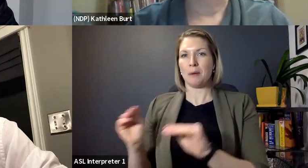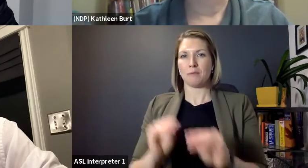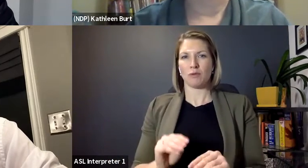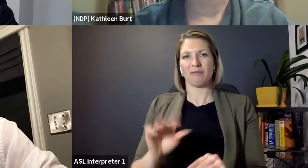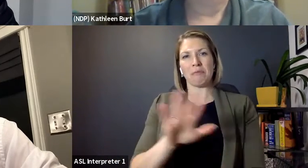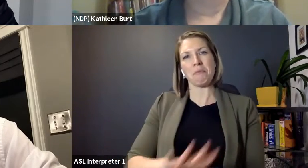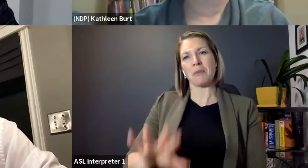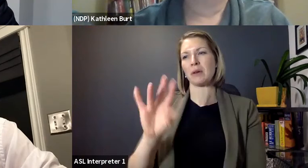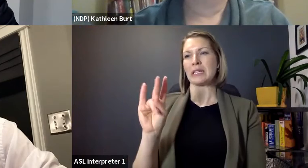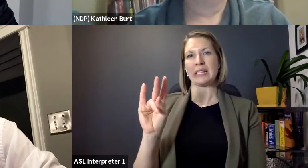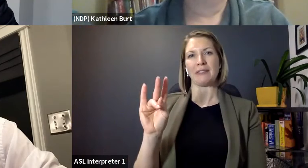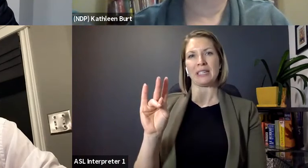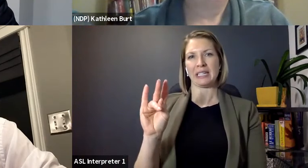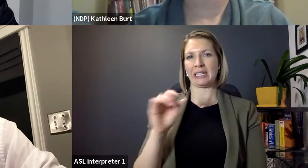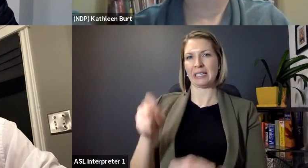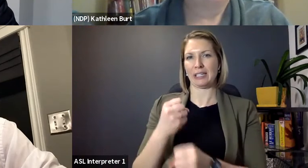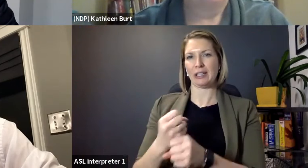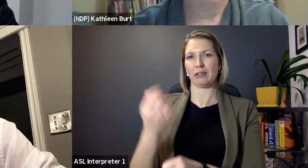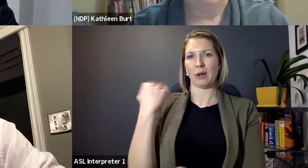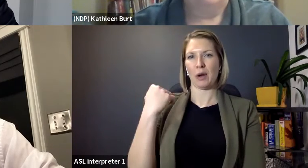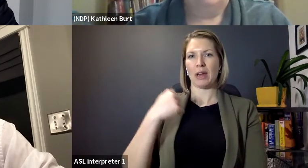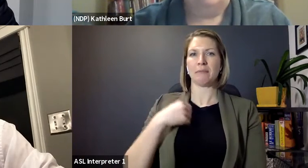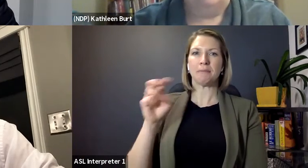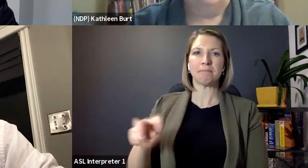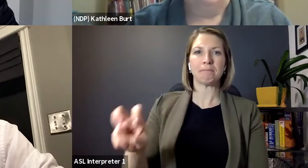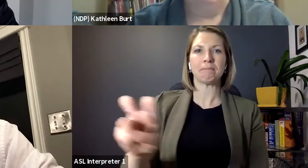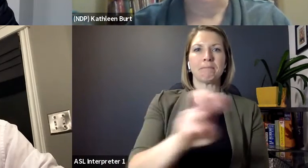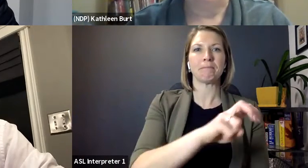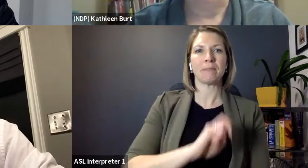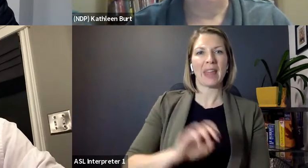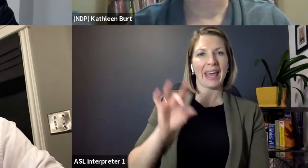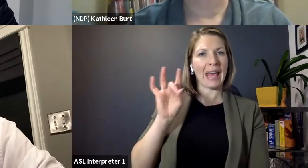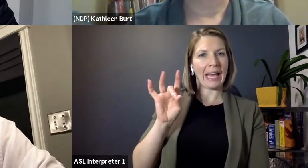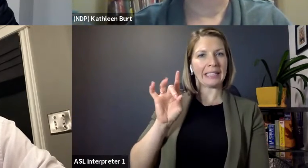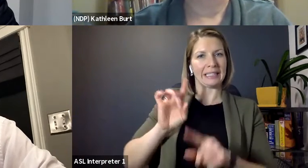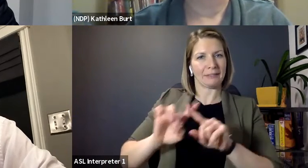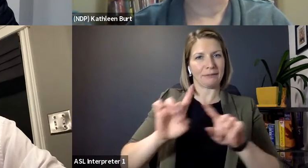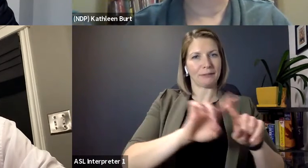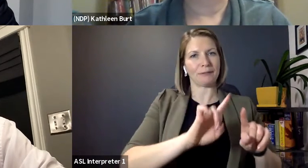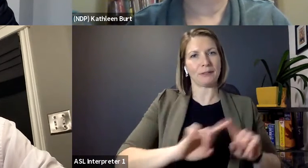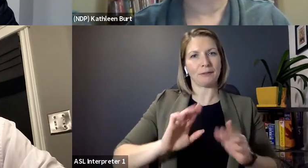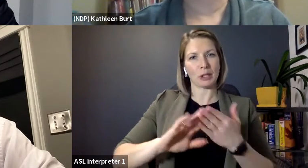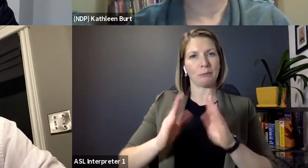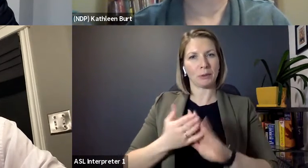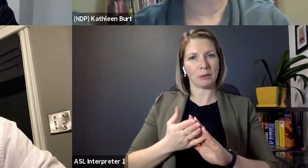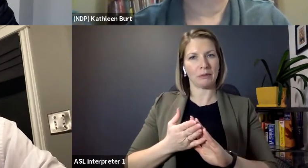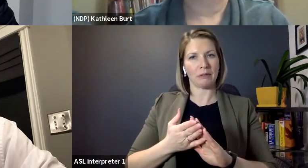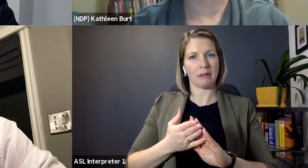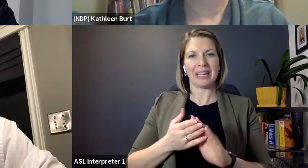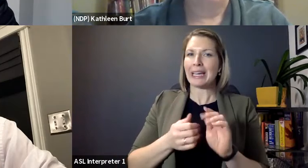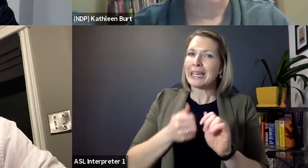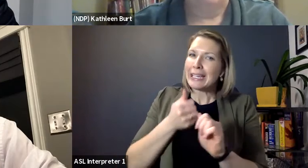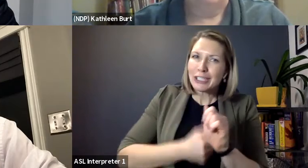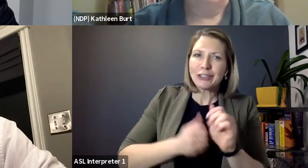fortune to live in 8 different communities here. In each of these communities, I've met really